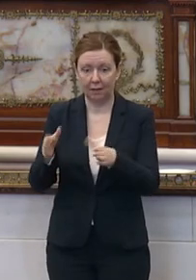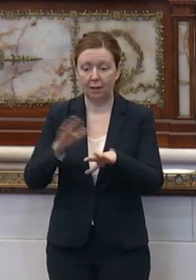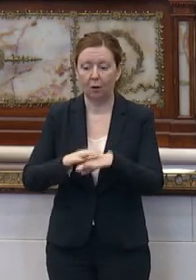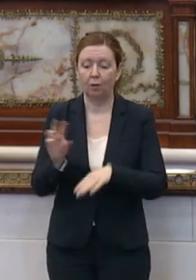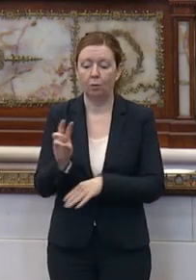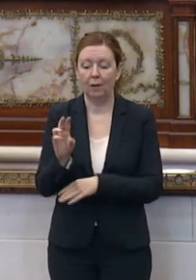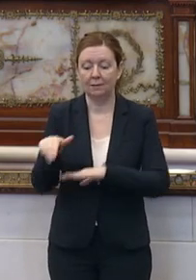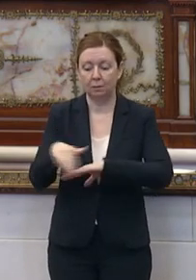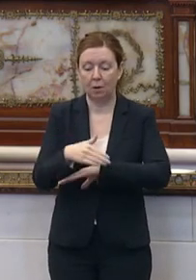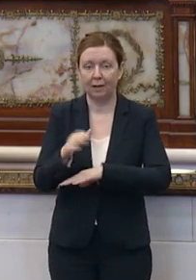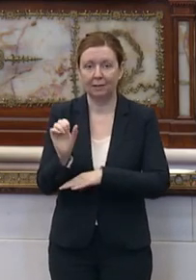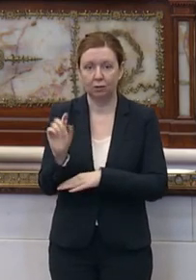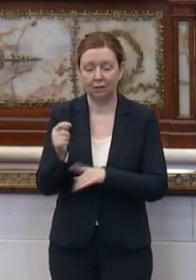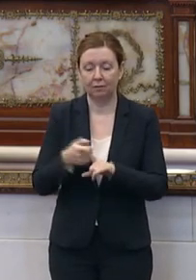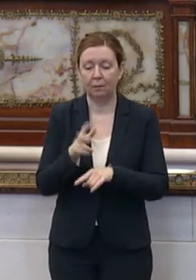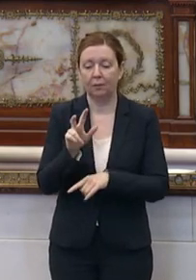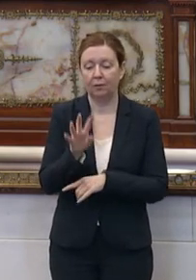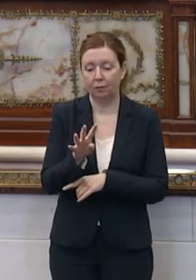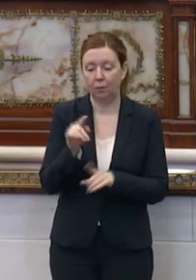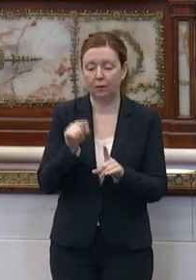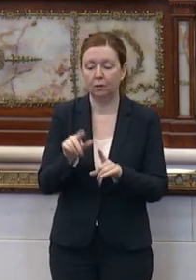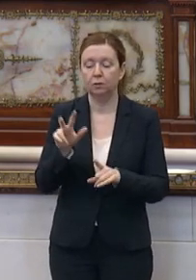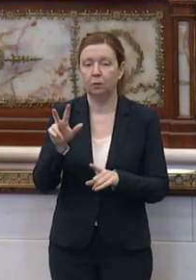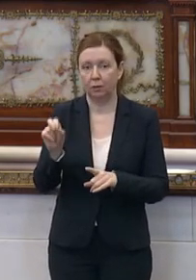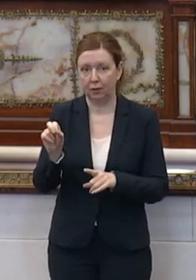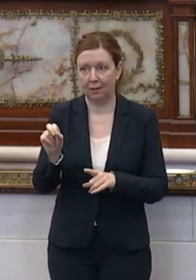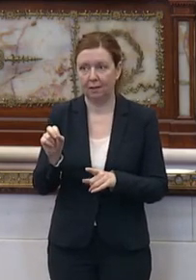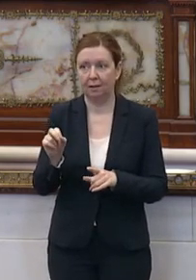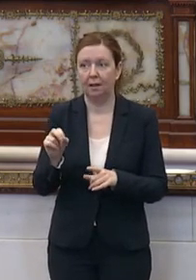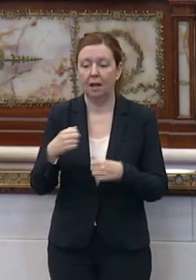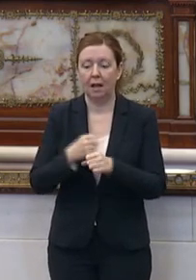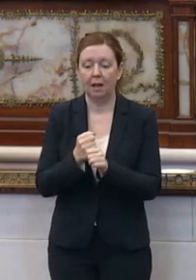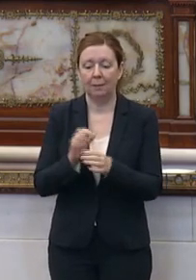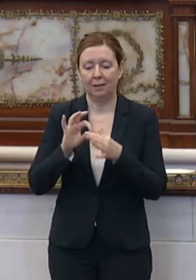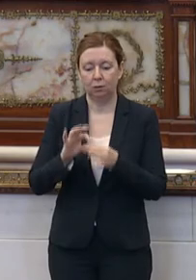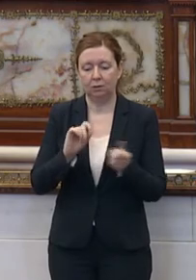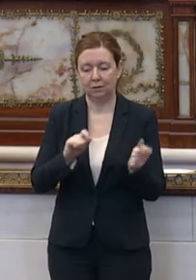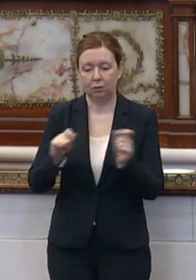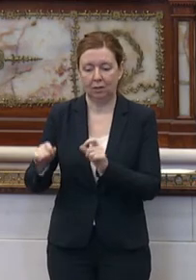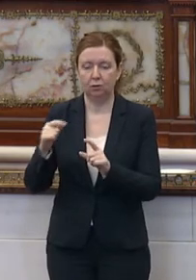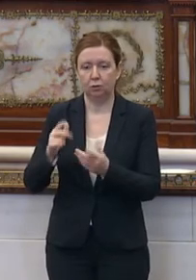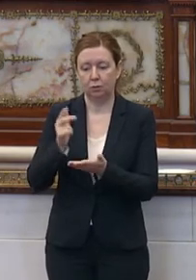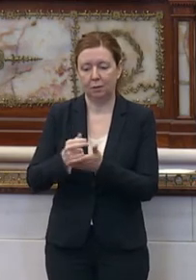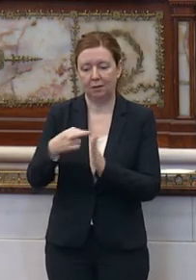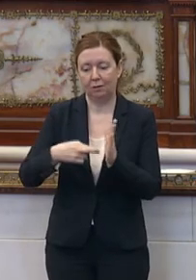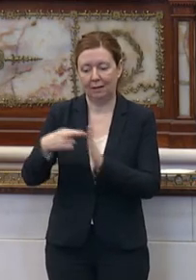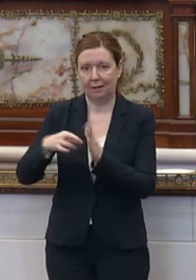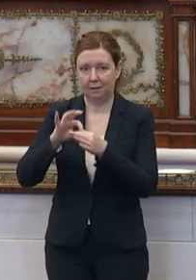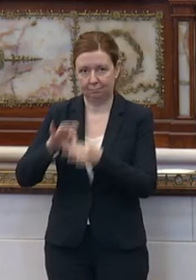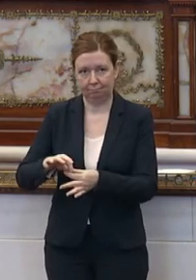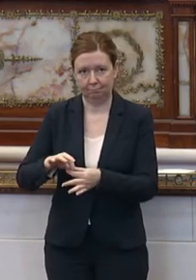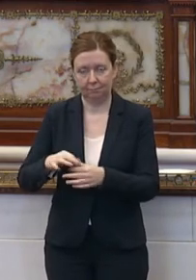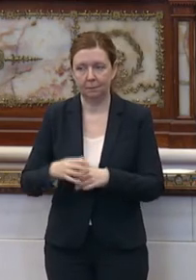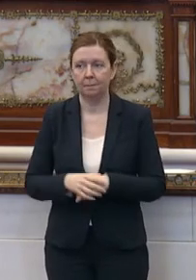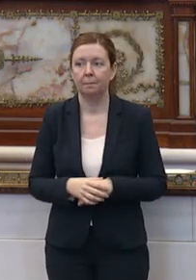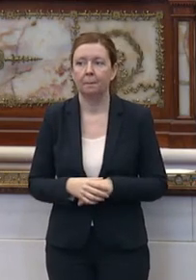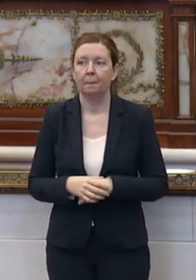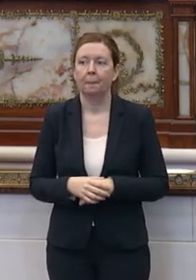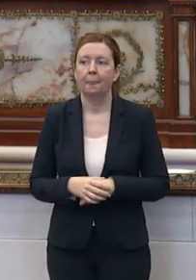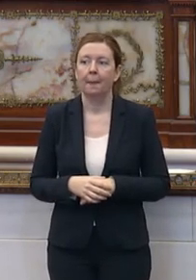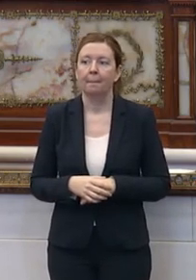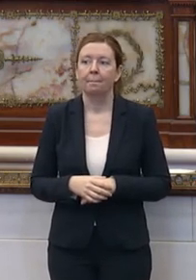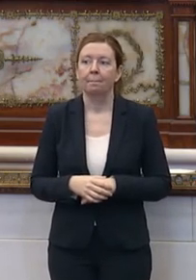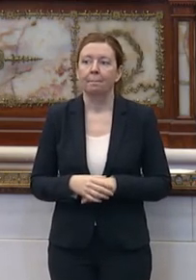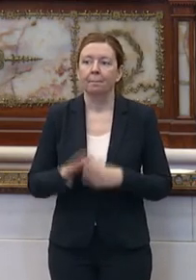on West Market Street from 34th Street to 30th Street, and making associated changes to parking regulations within the same